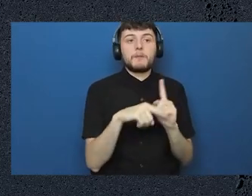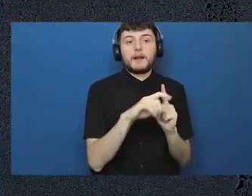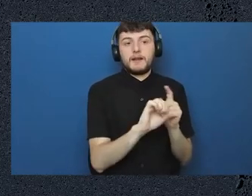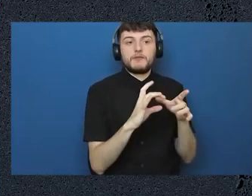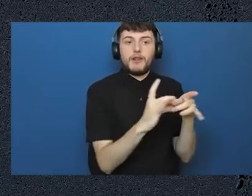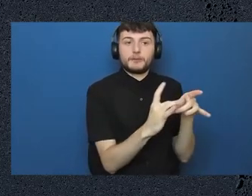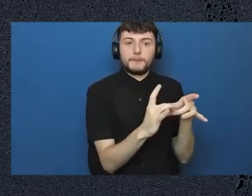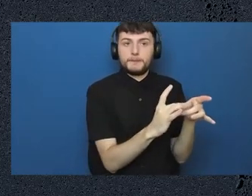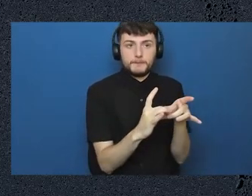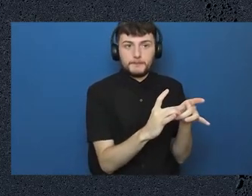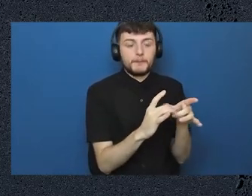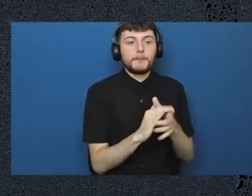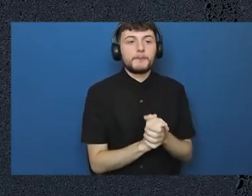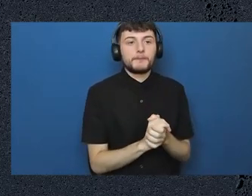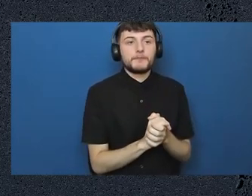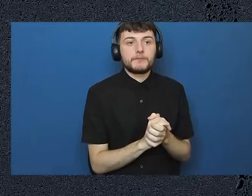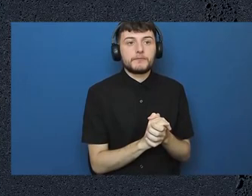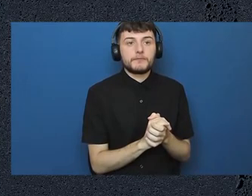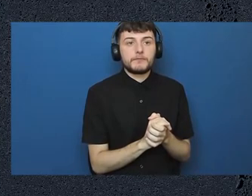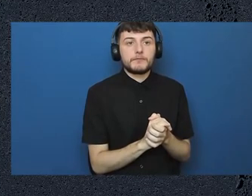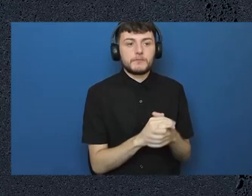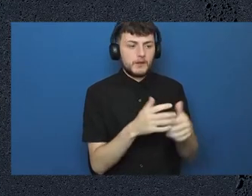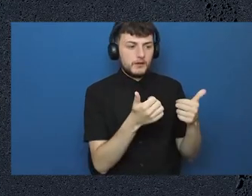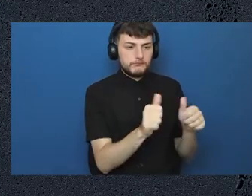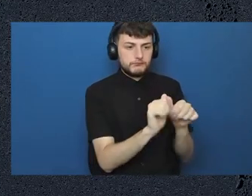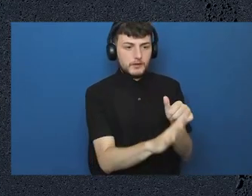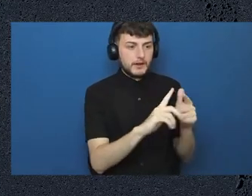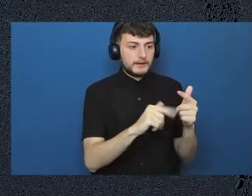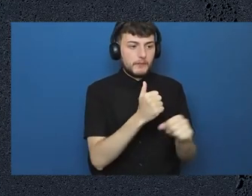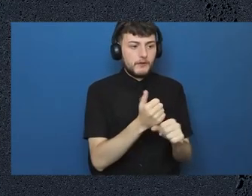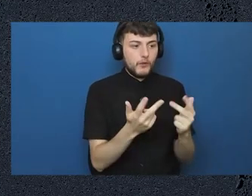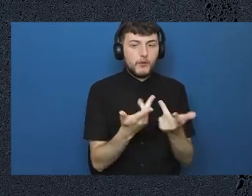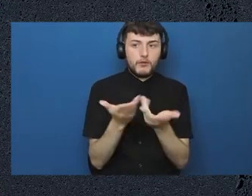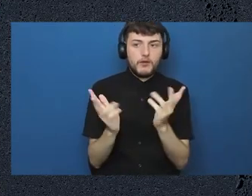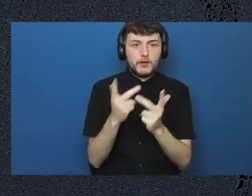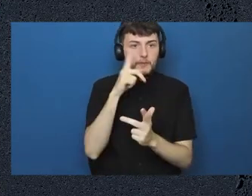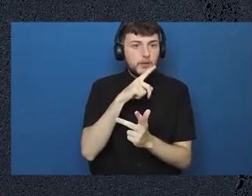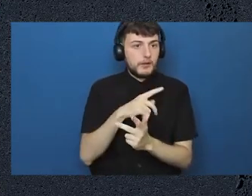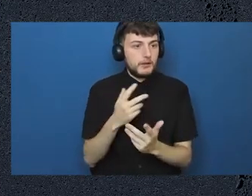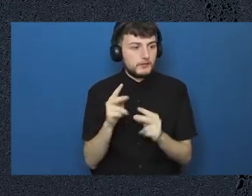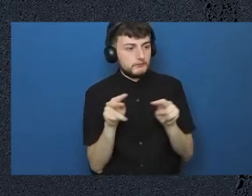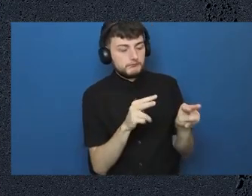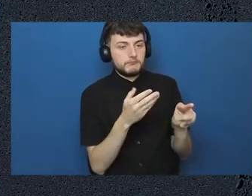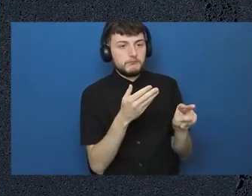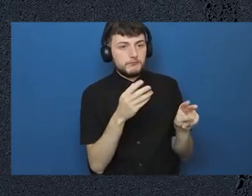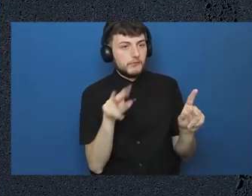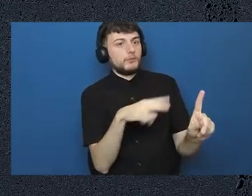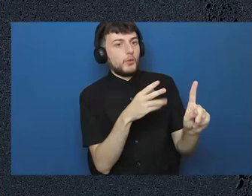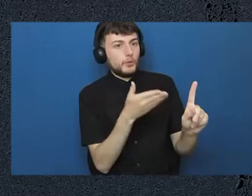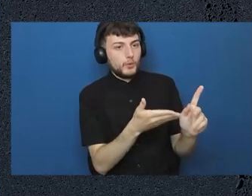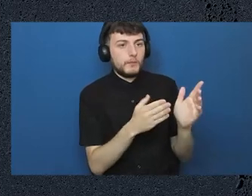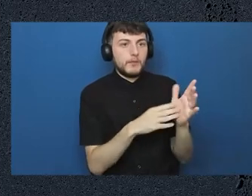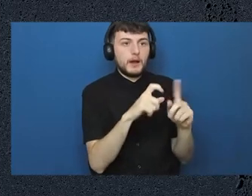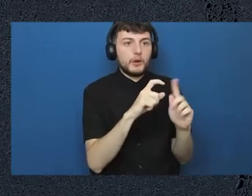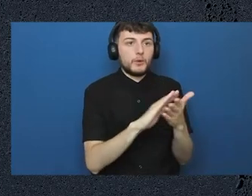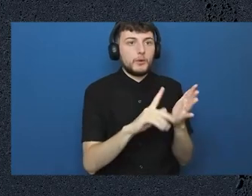And it's setting incredible examples for other people. Tell us a little bit about how you've navigated all those